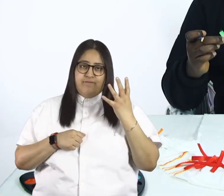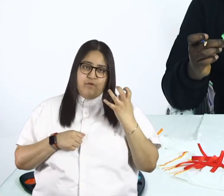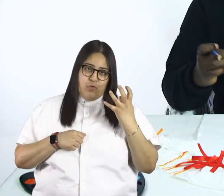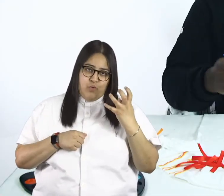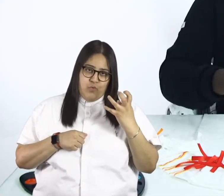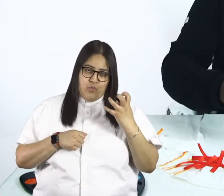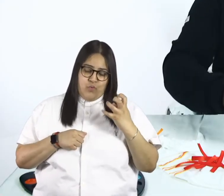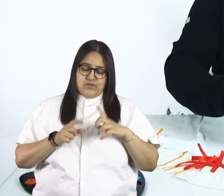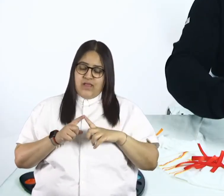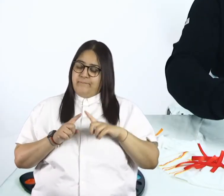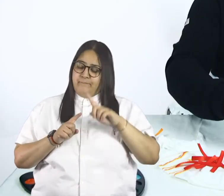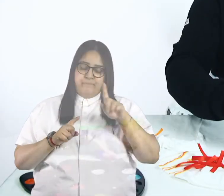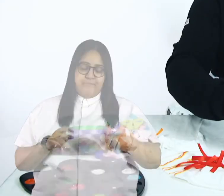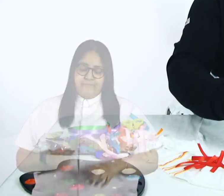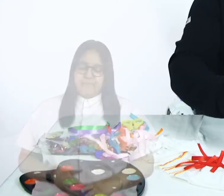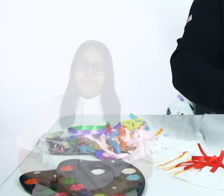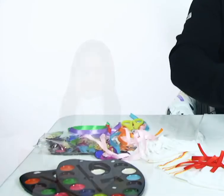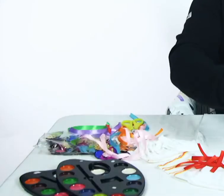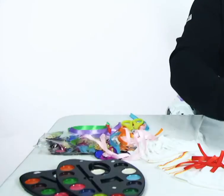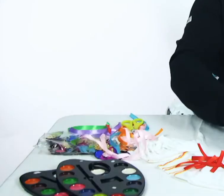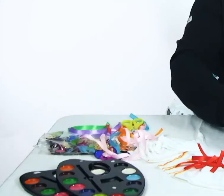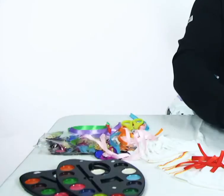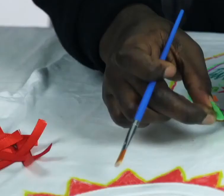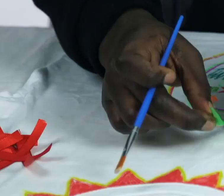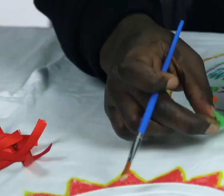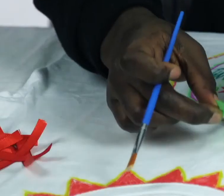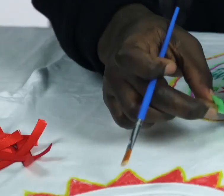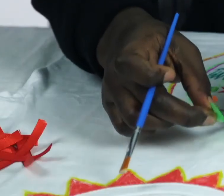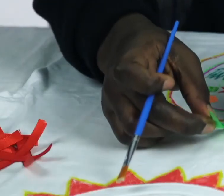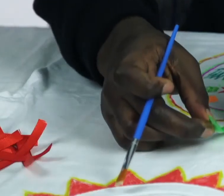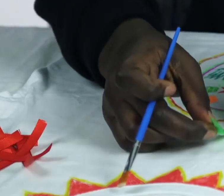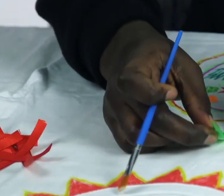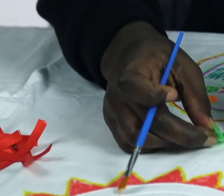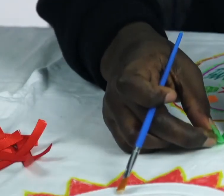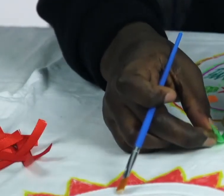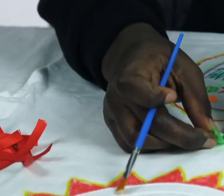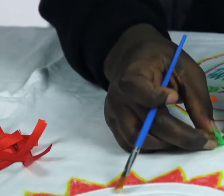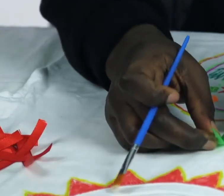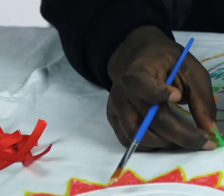in between them. Just so you get even